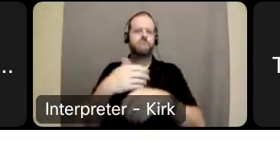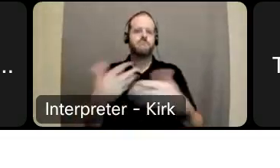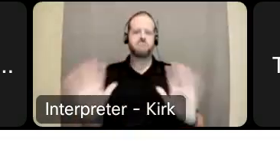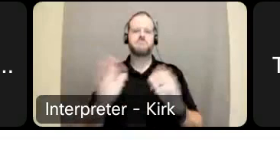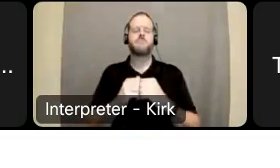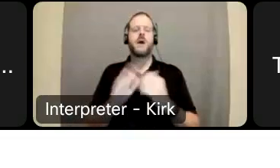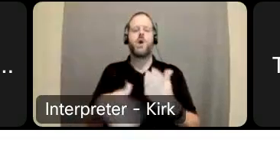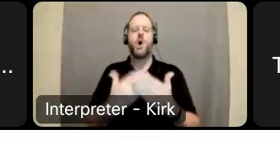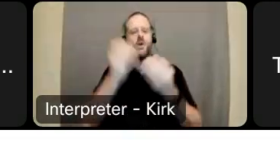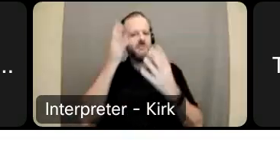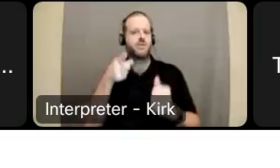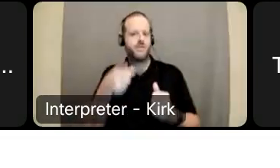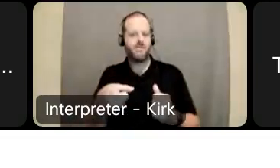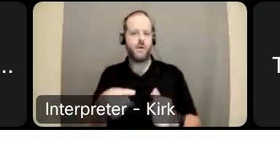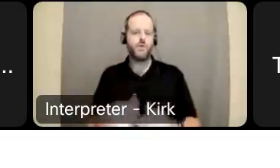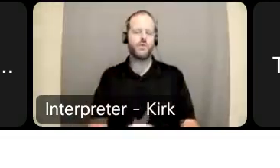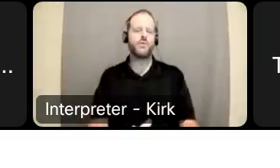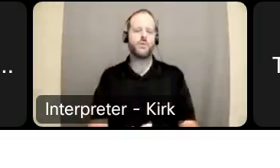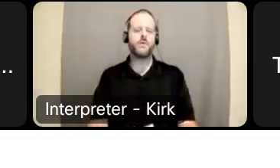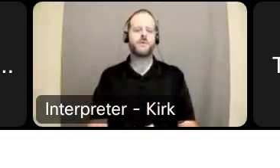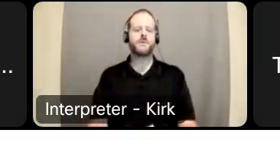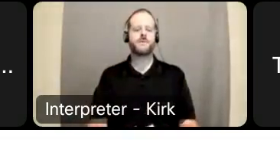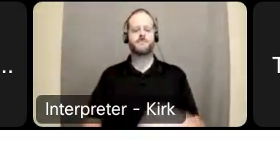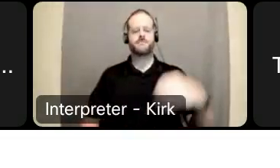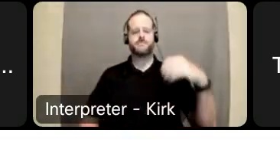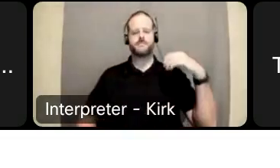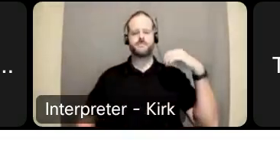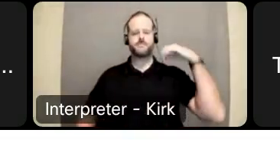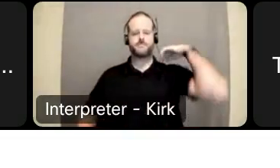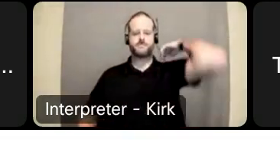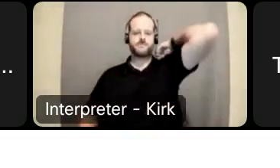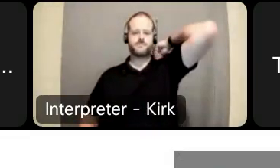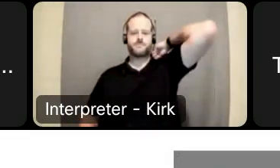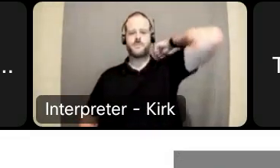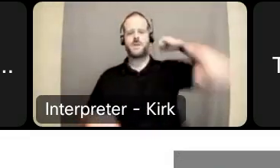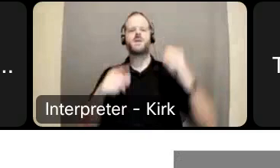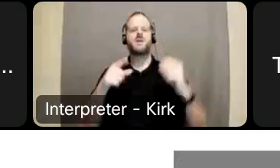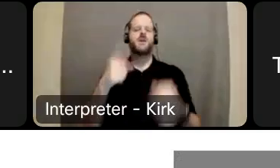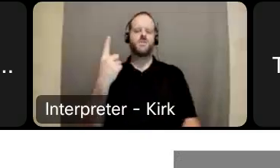all the information has been entered. So there's some of those examples.